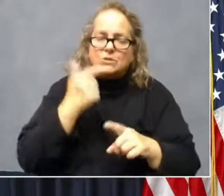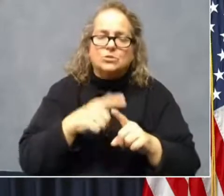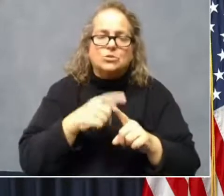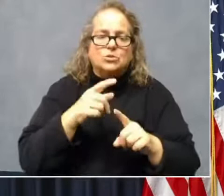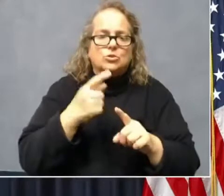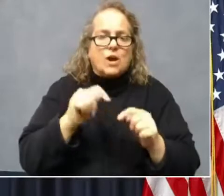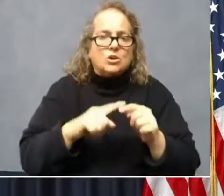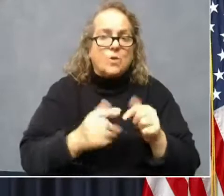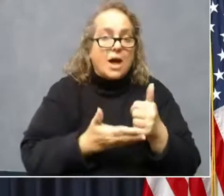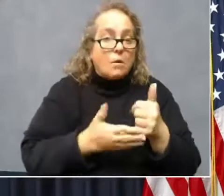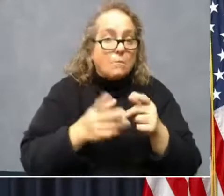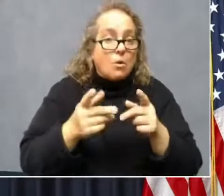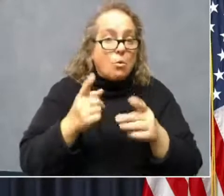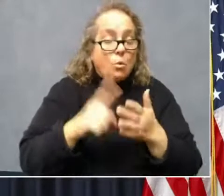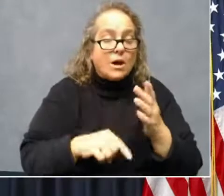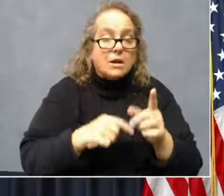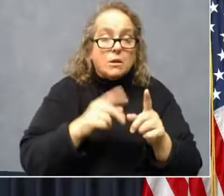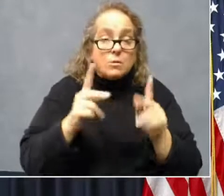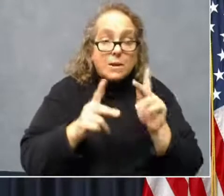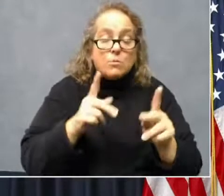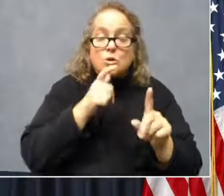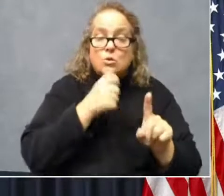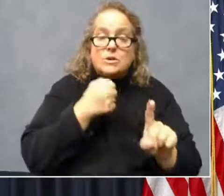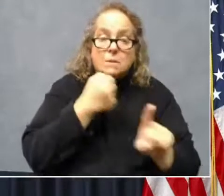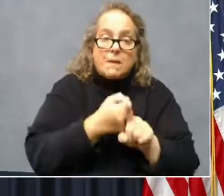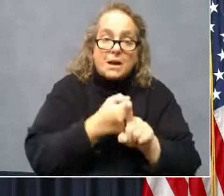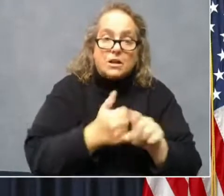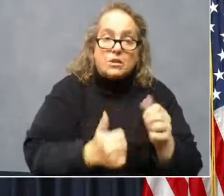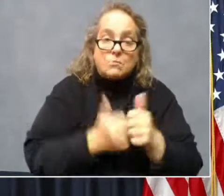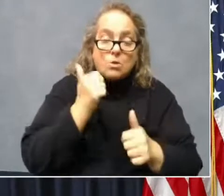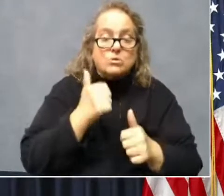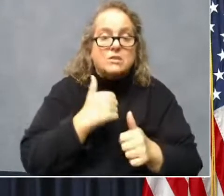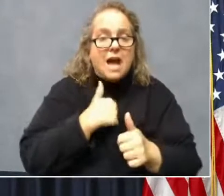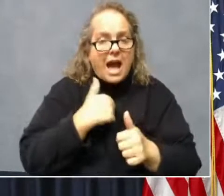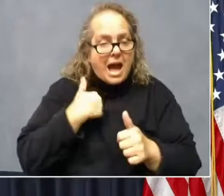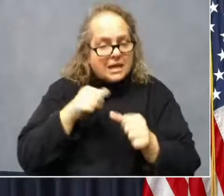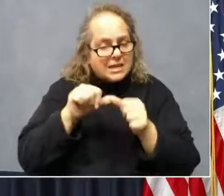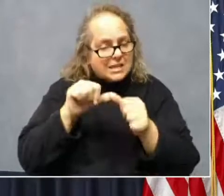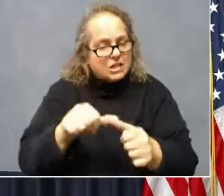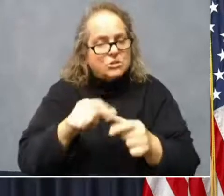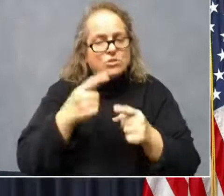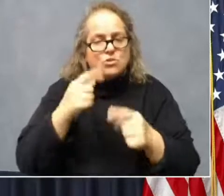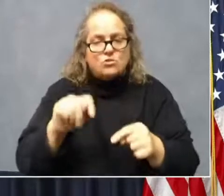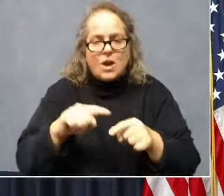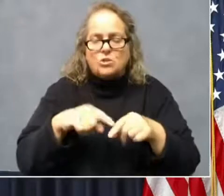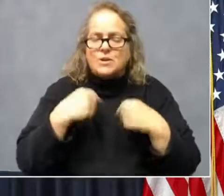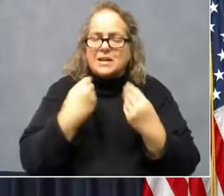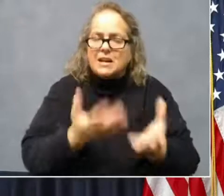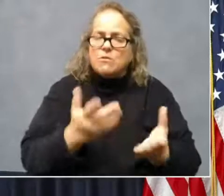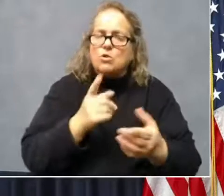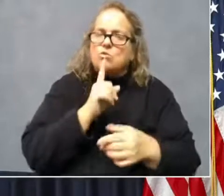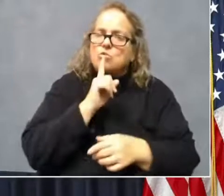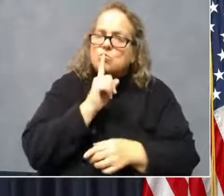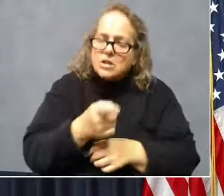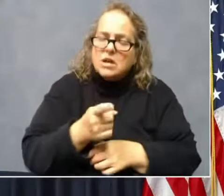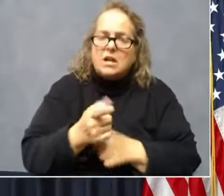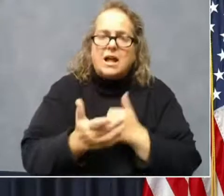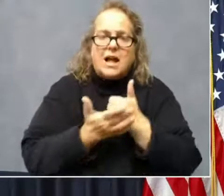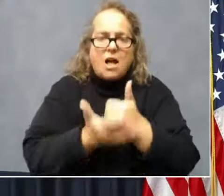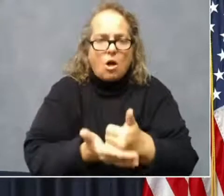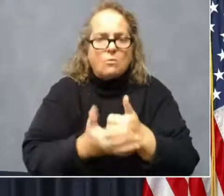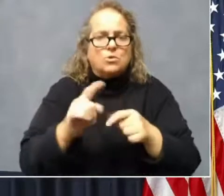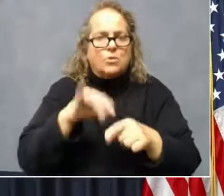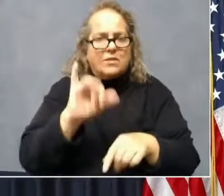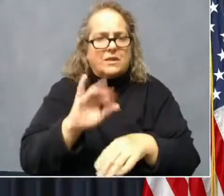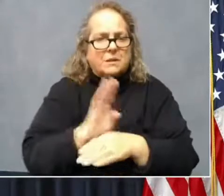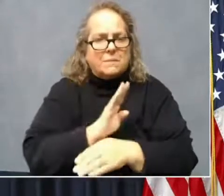government to provide real relief to these businesses, not just another payroll protection plan, but